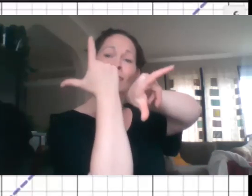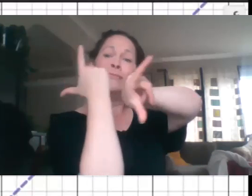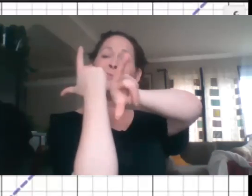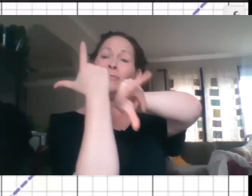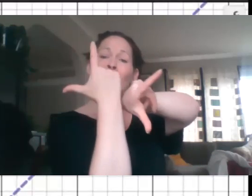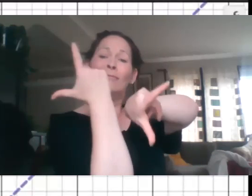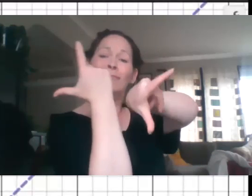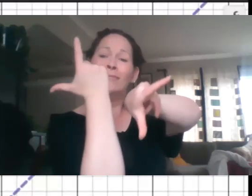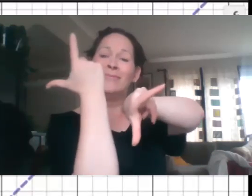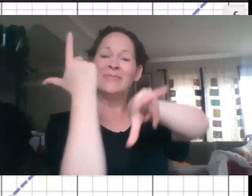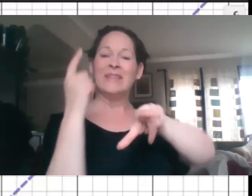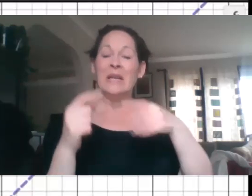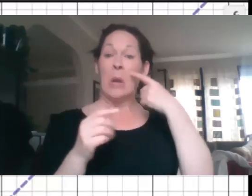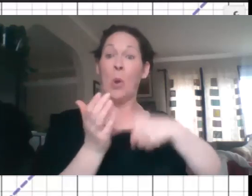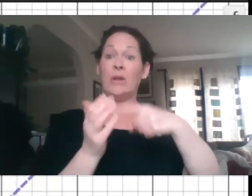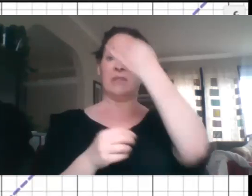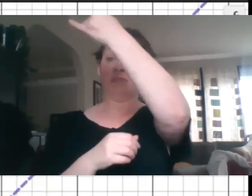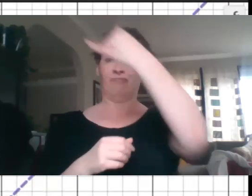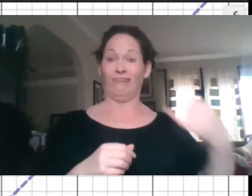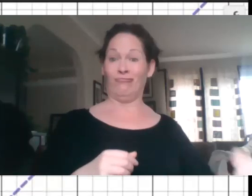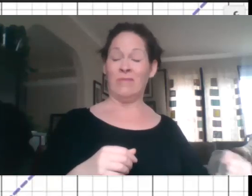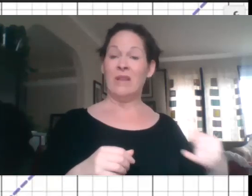horizontal asymptote.